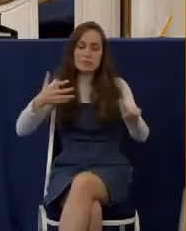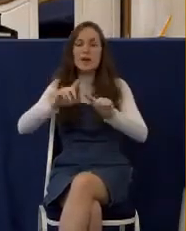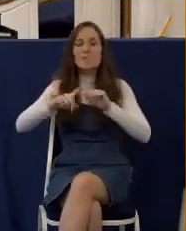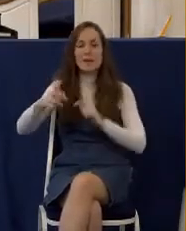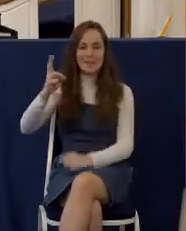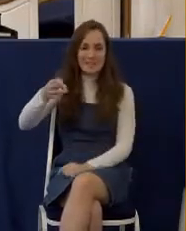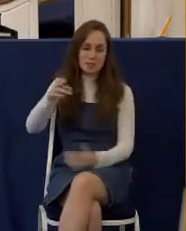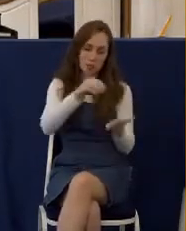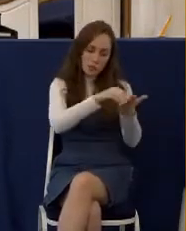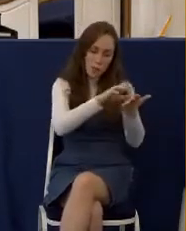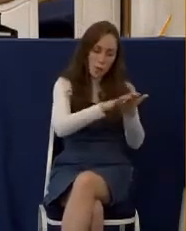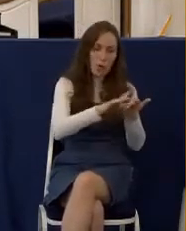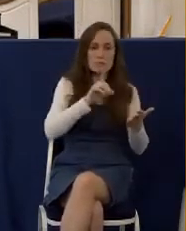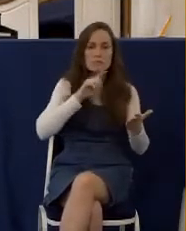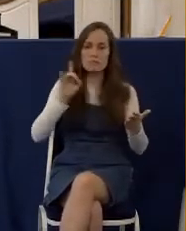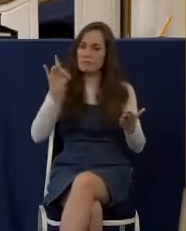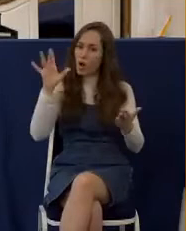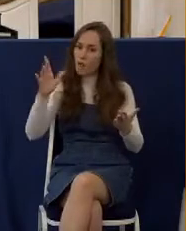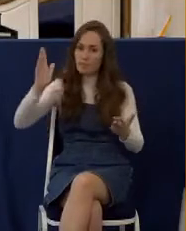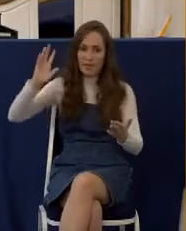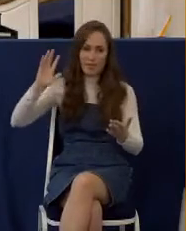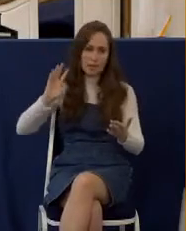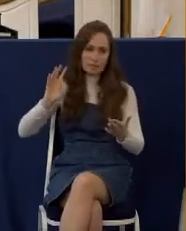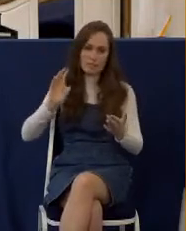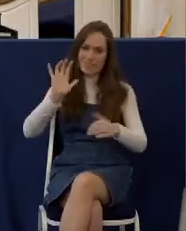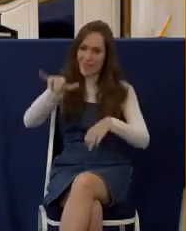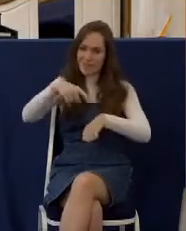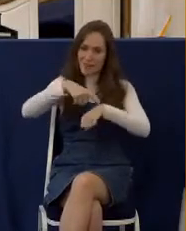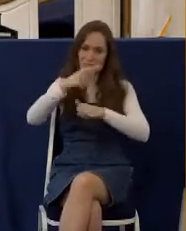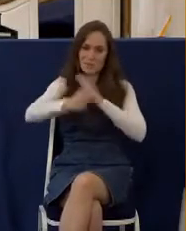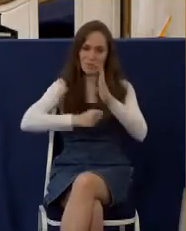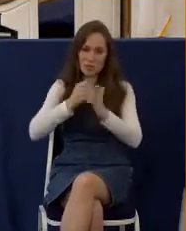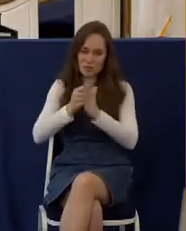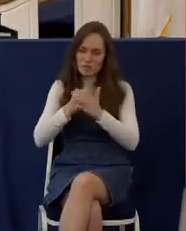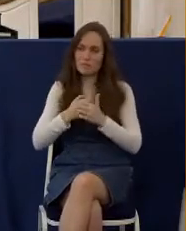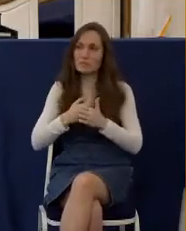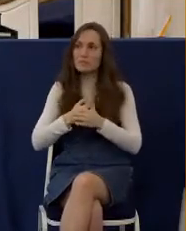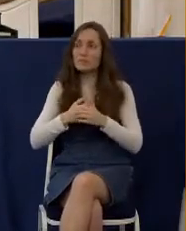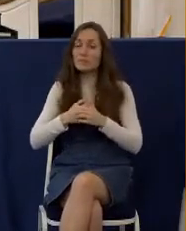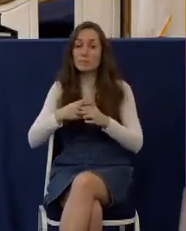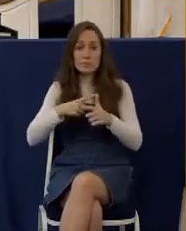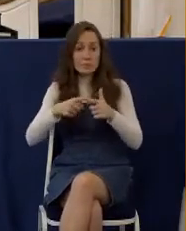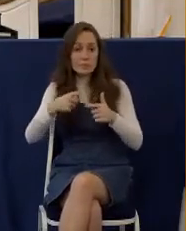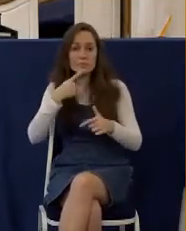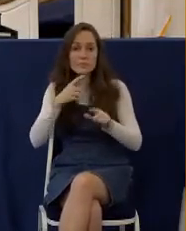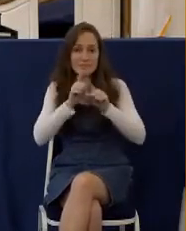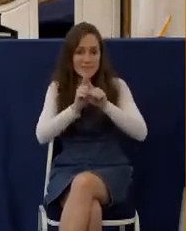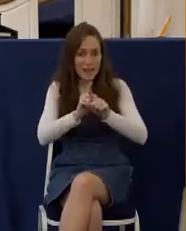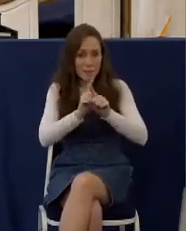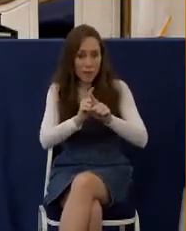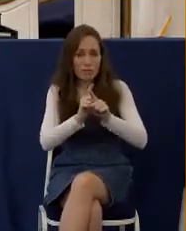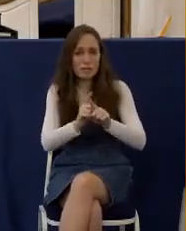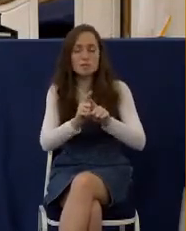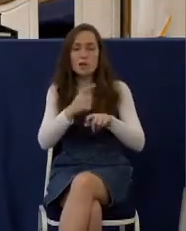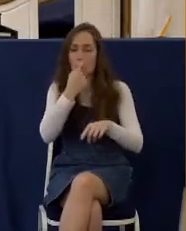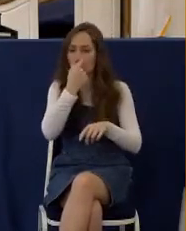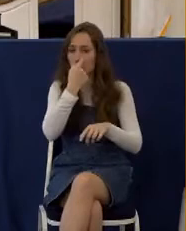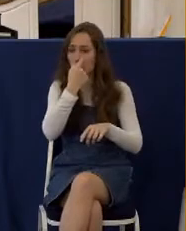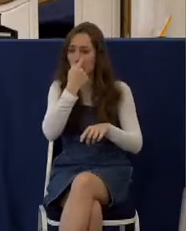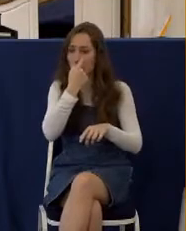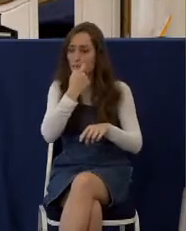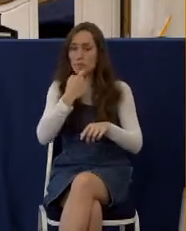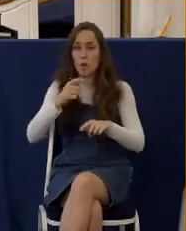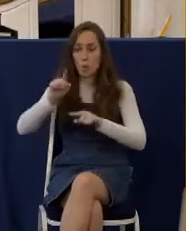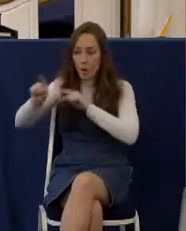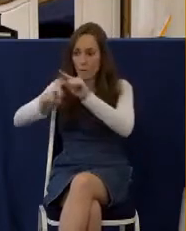this time. And the response of the churches in Acts 11, "Then the disciples, every man according to his ability, determined to send relief unto his